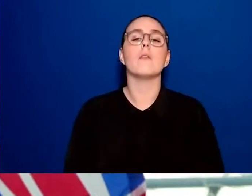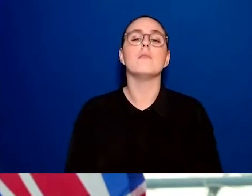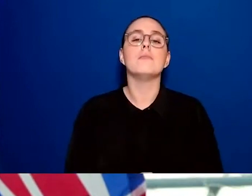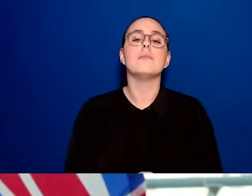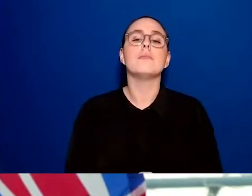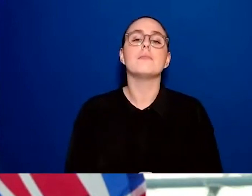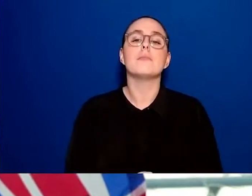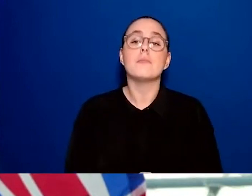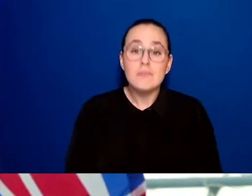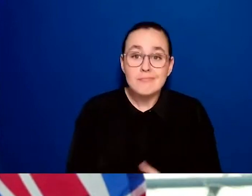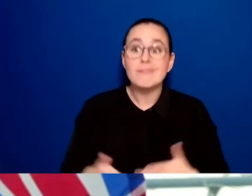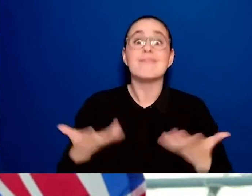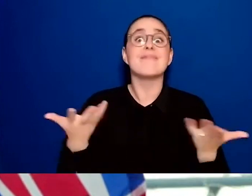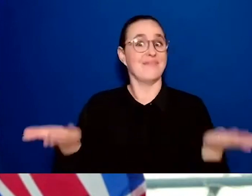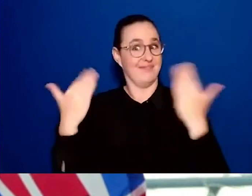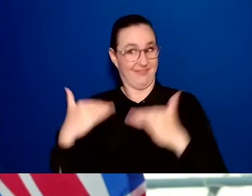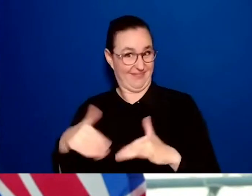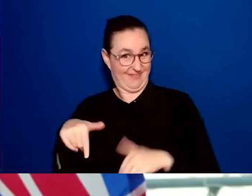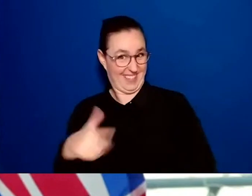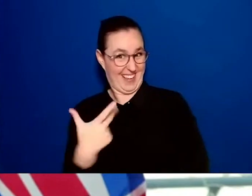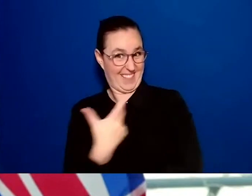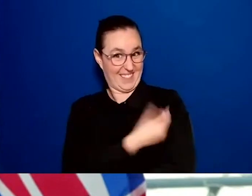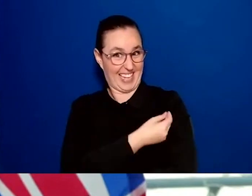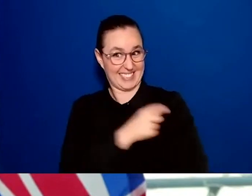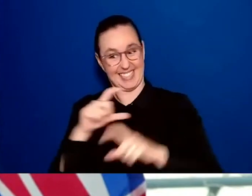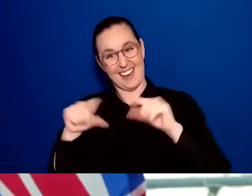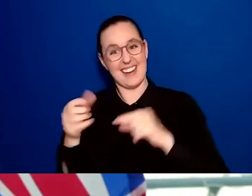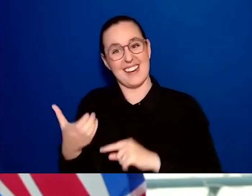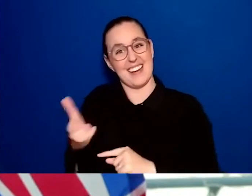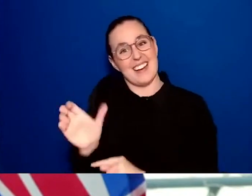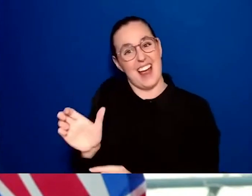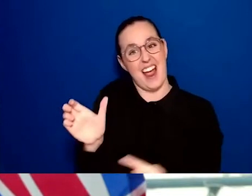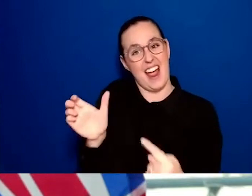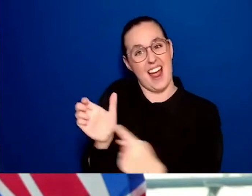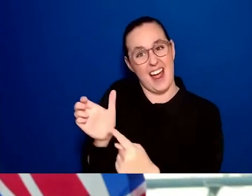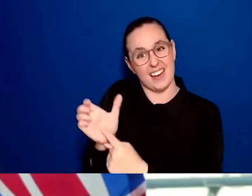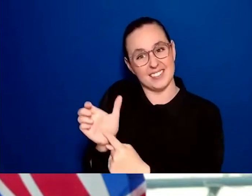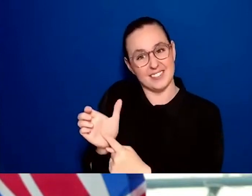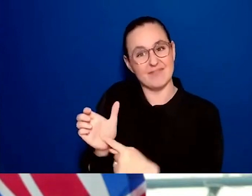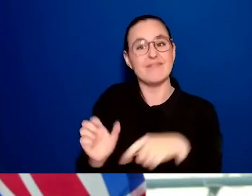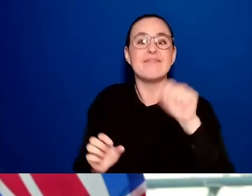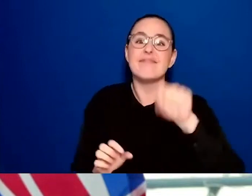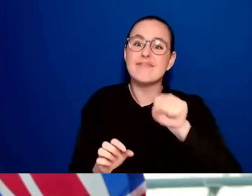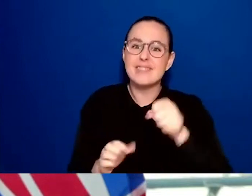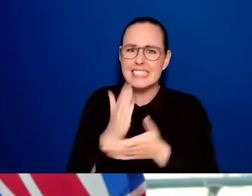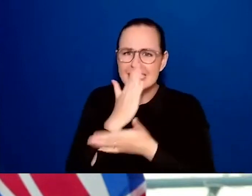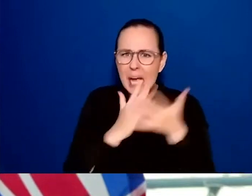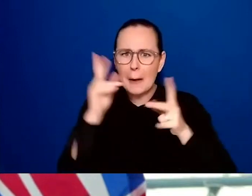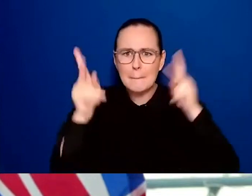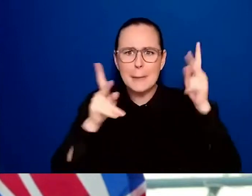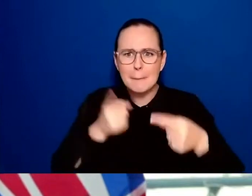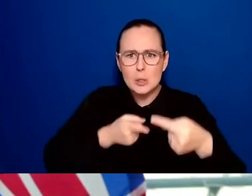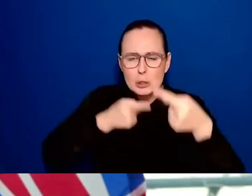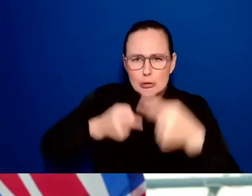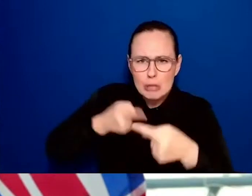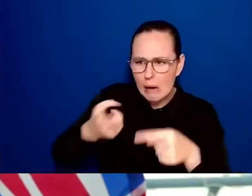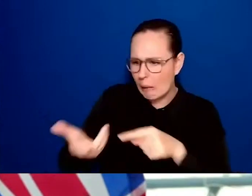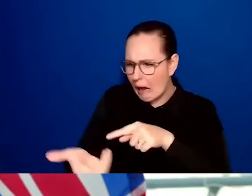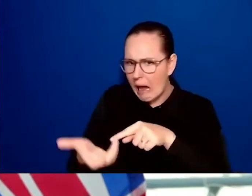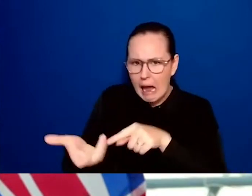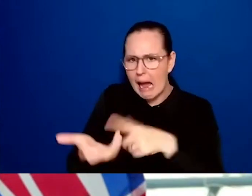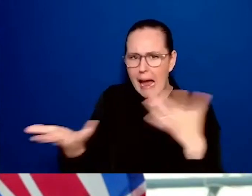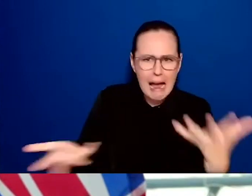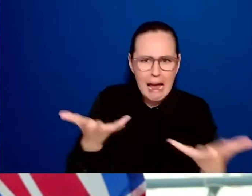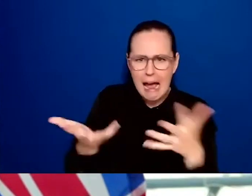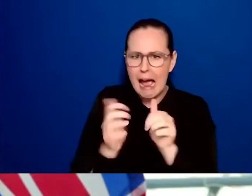very disheartened to see, however, that some people find that it's okay to take out this frustration on healthcare